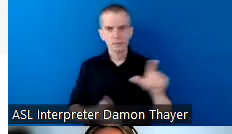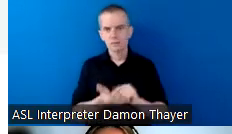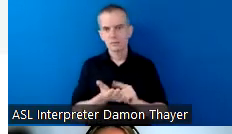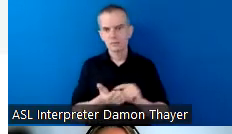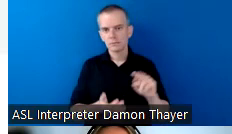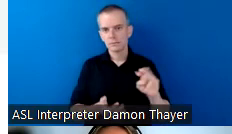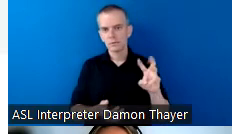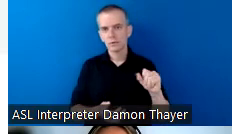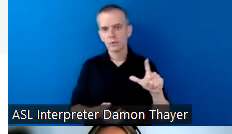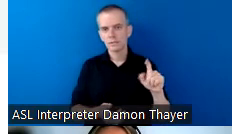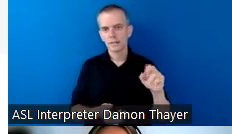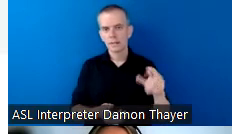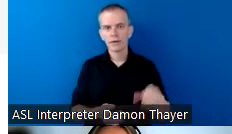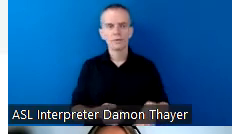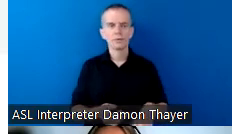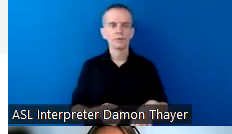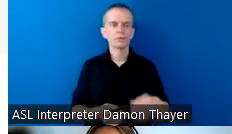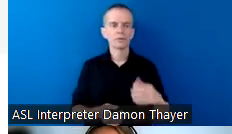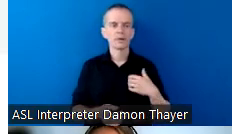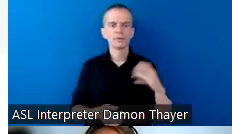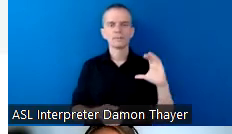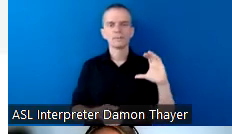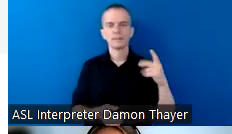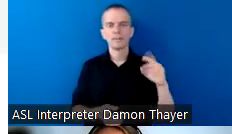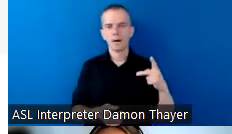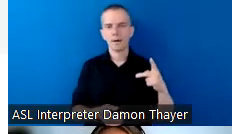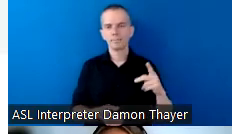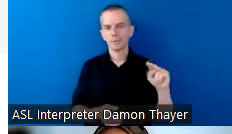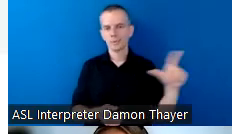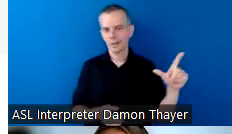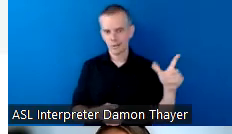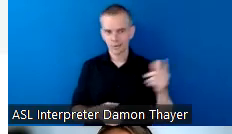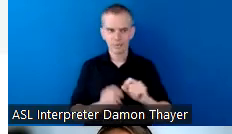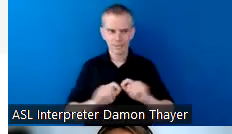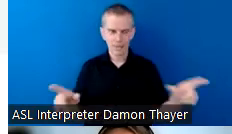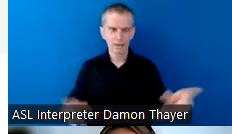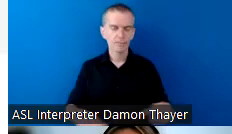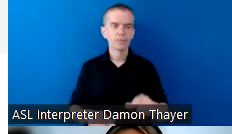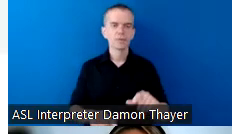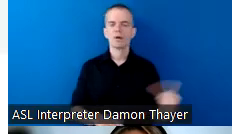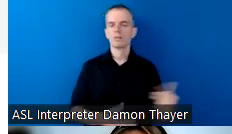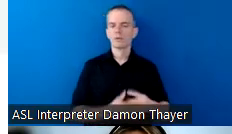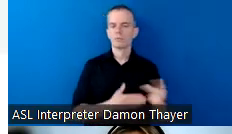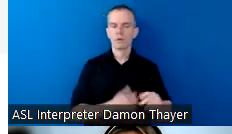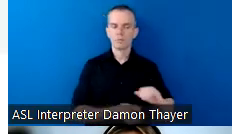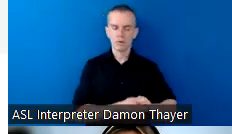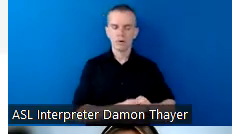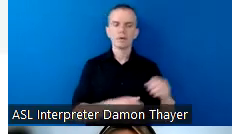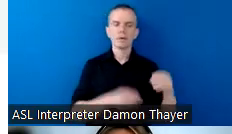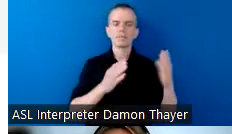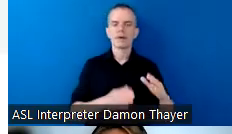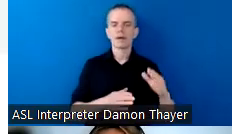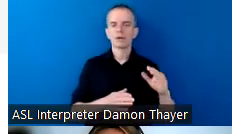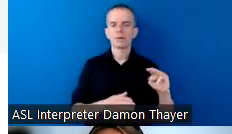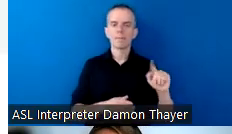CPOP, we have our CP update newsletter we send out. We also partner with another program that sends a Provider Matters newsletter, which we